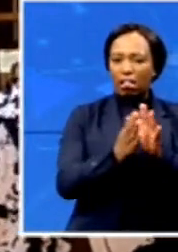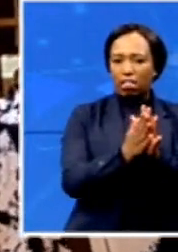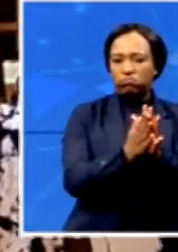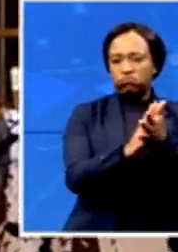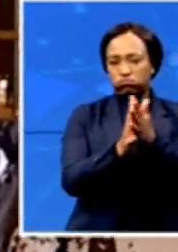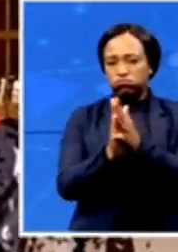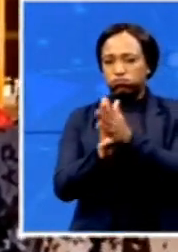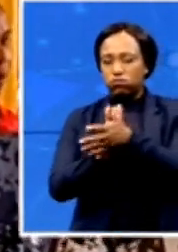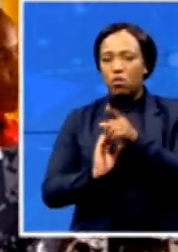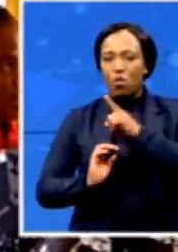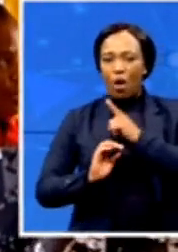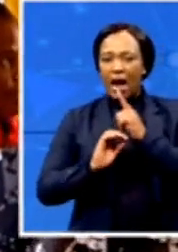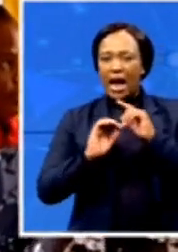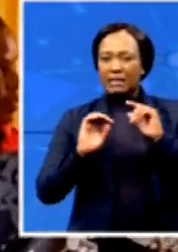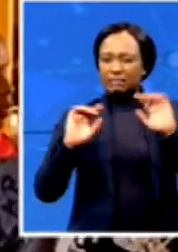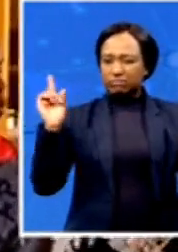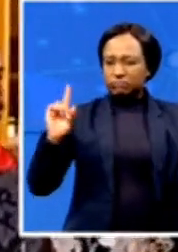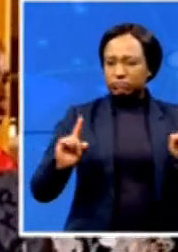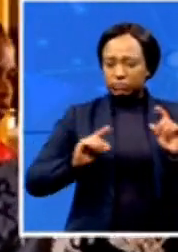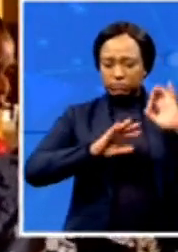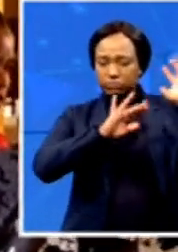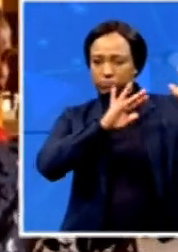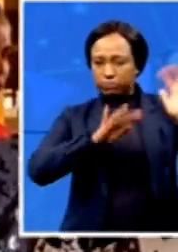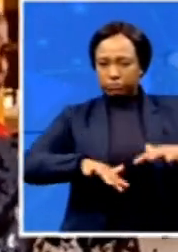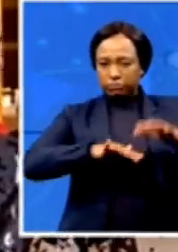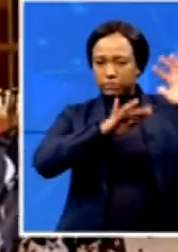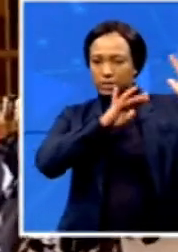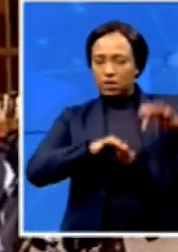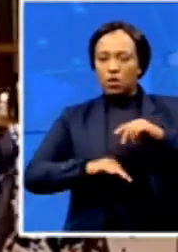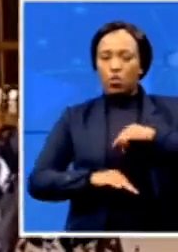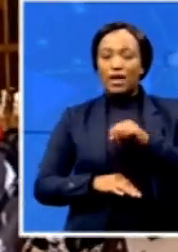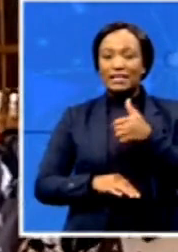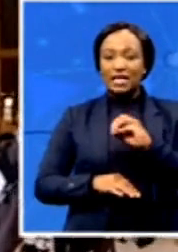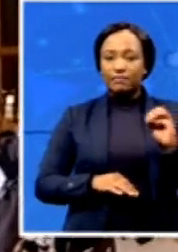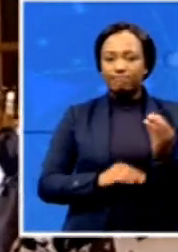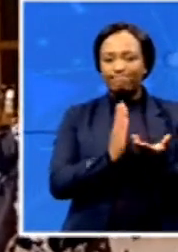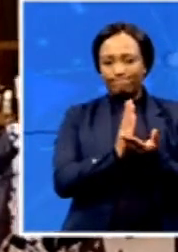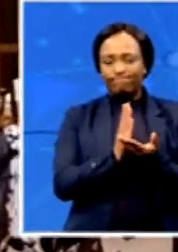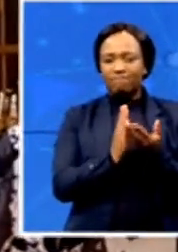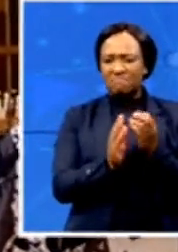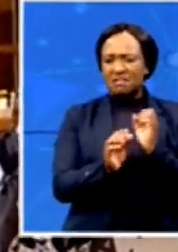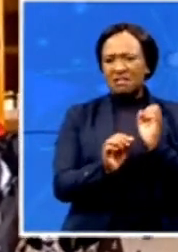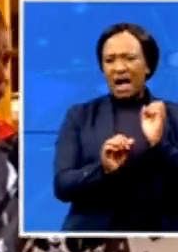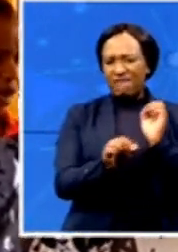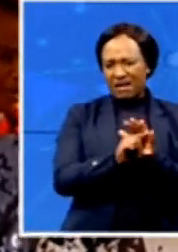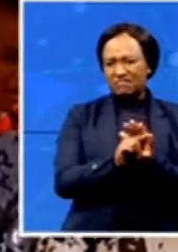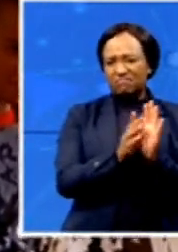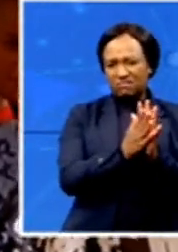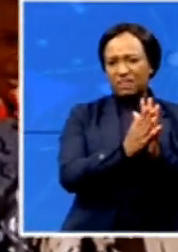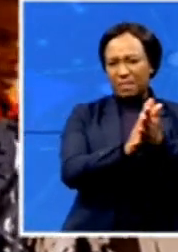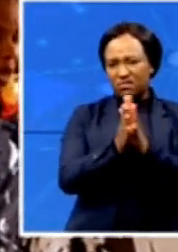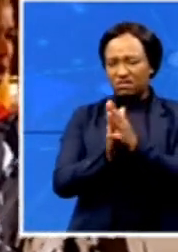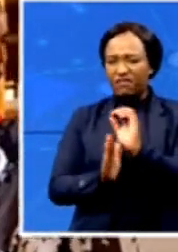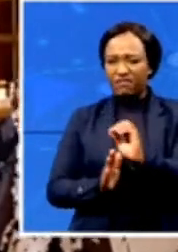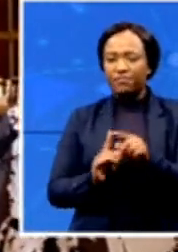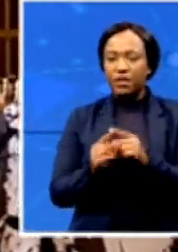province of KwaZulu-Natal, with more than 600 schools already affected, a number of people affected by the